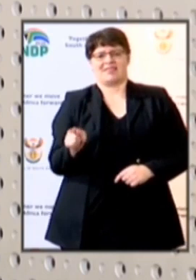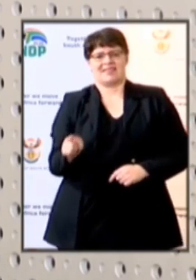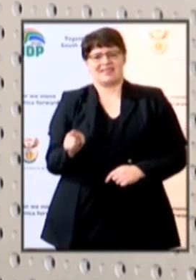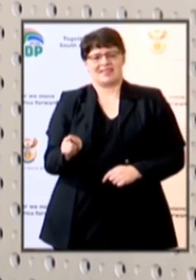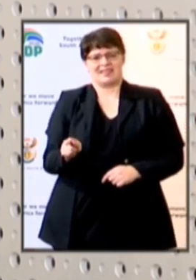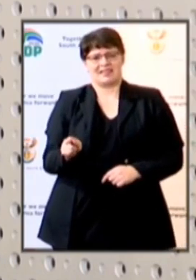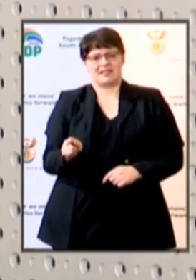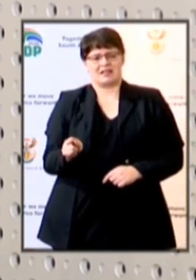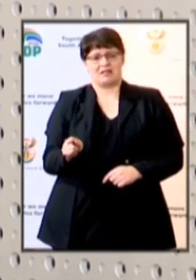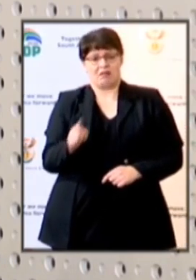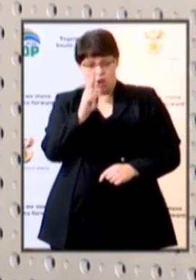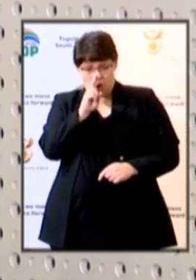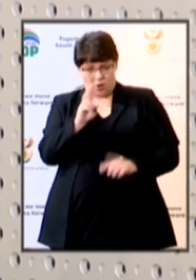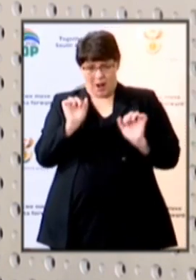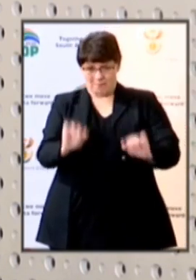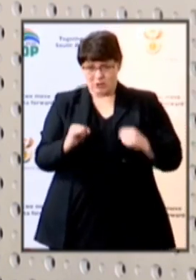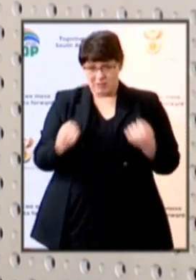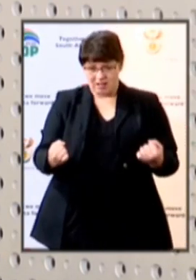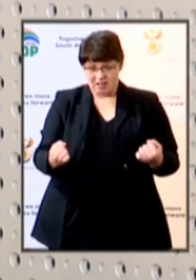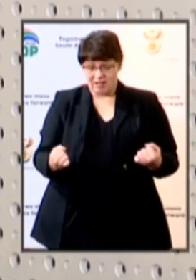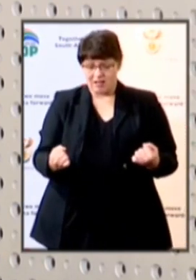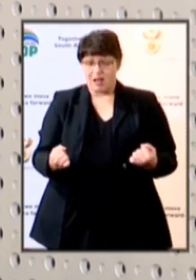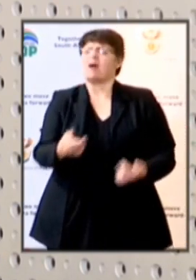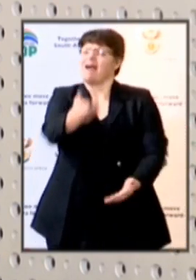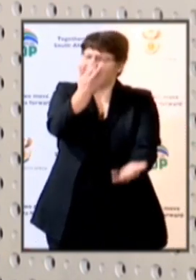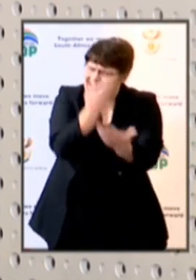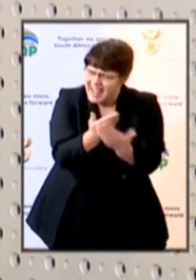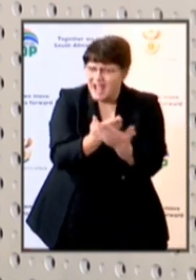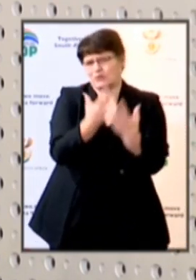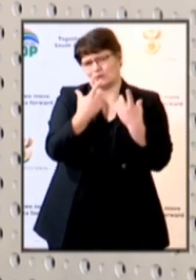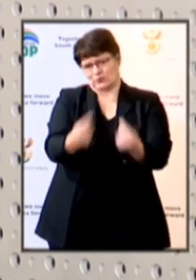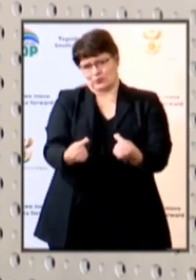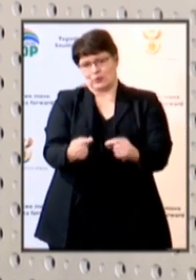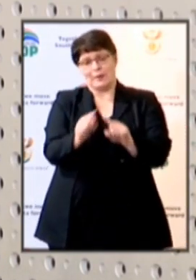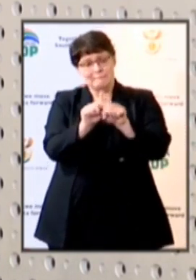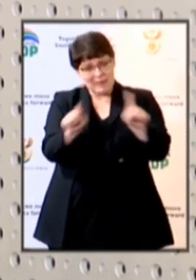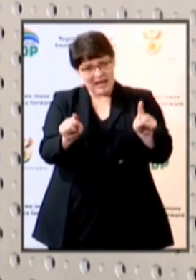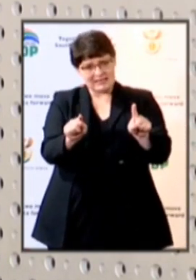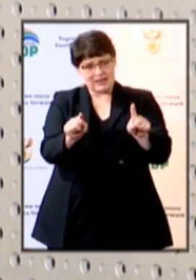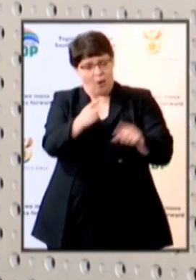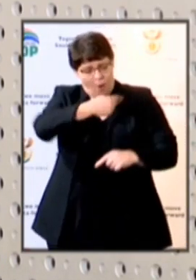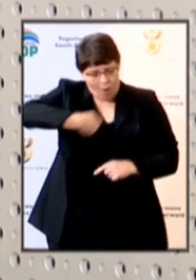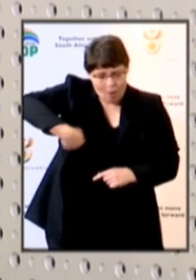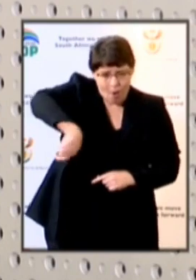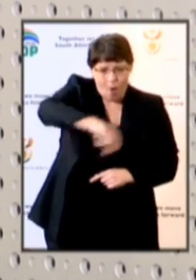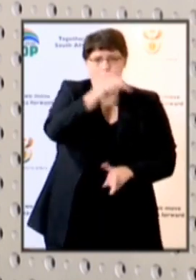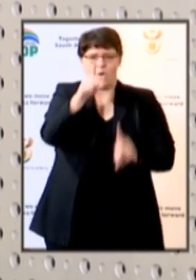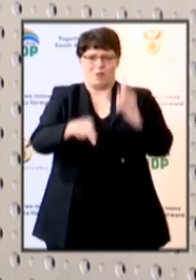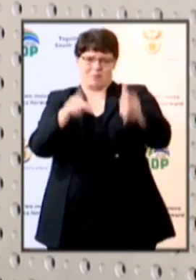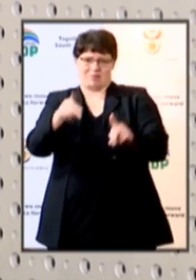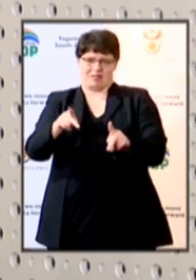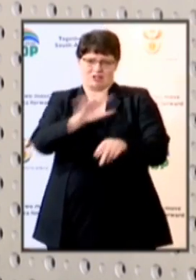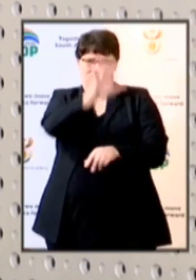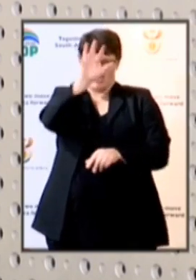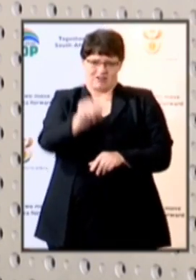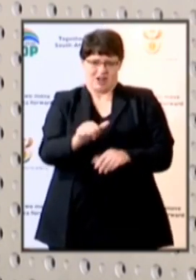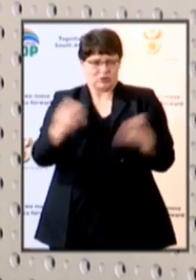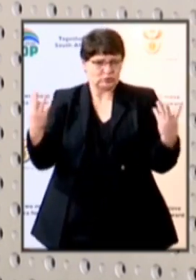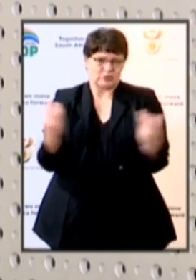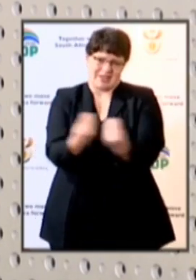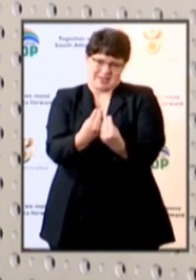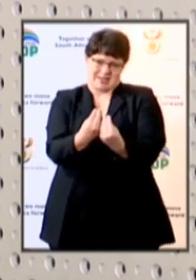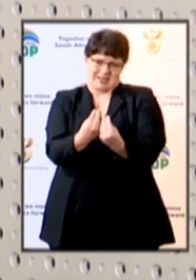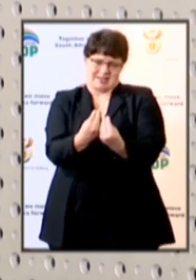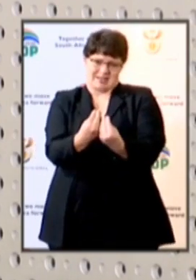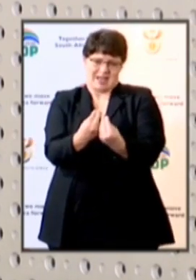It seems impossible, but it will be possible if we take this as a collective challenge. But also remember, we